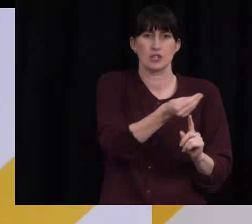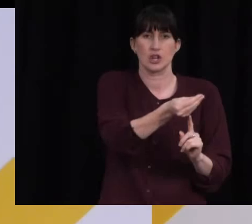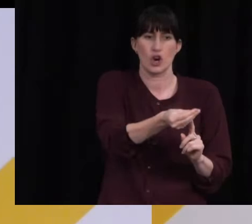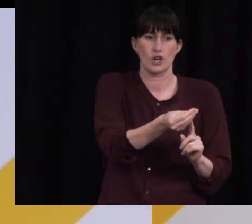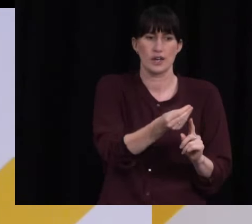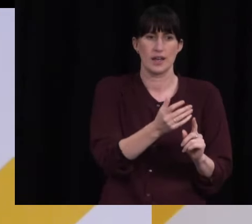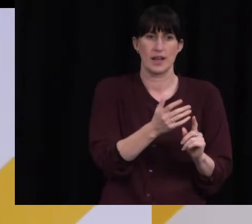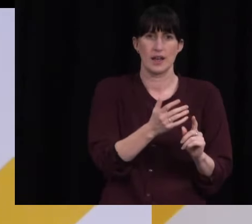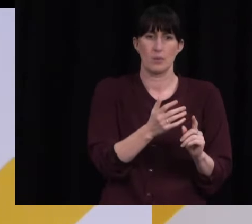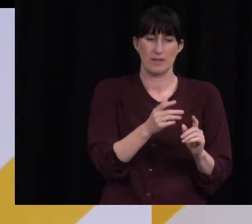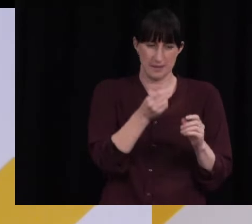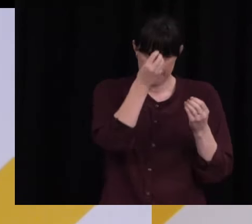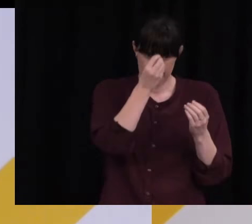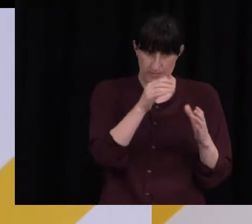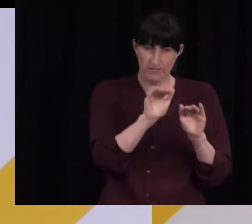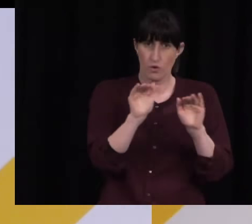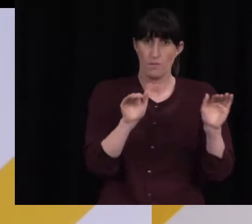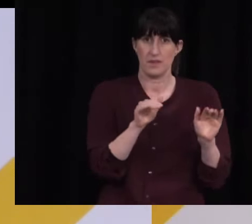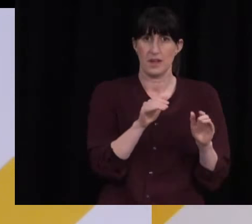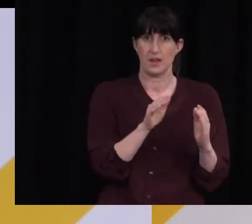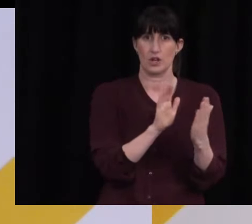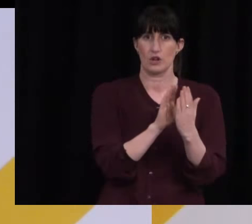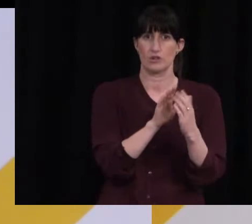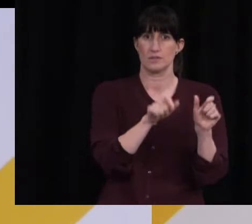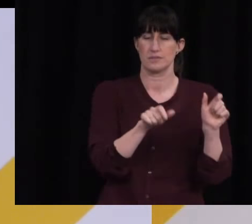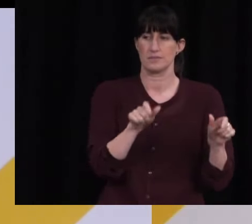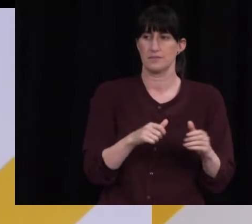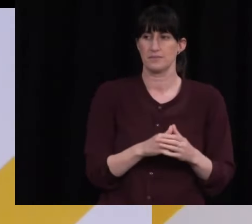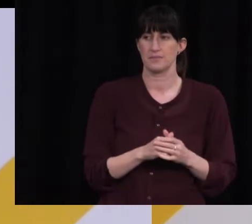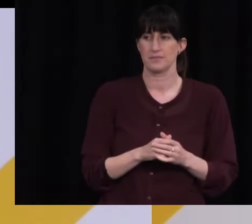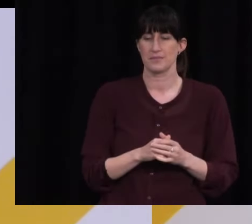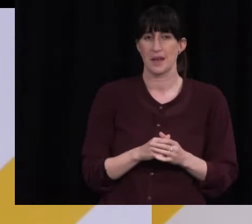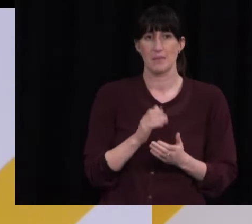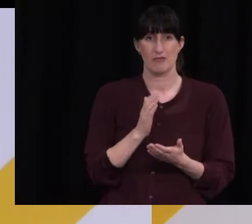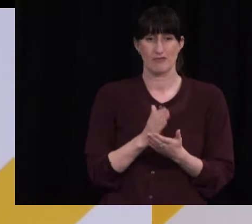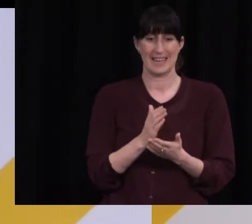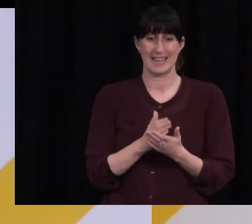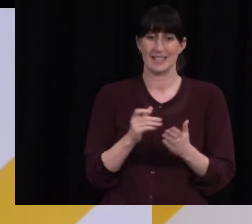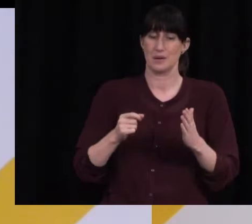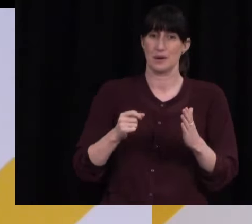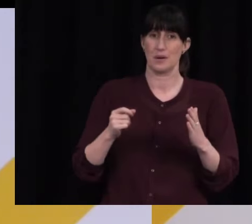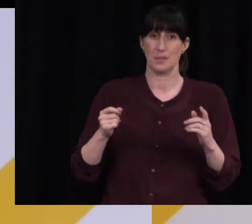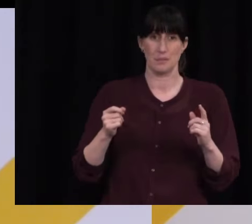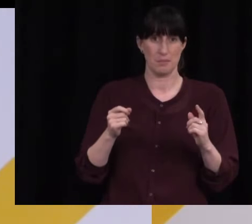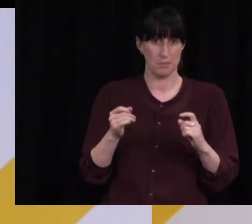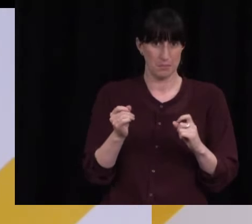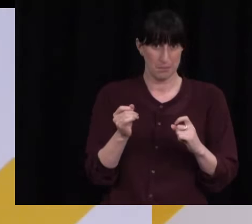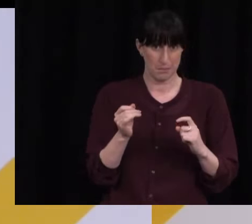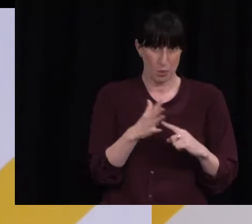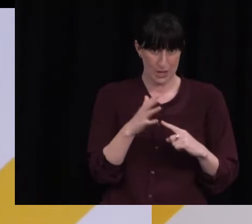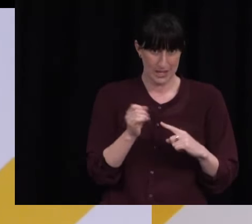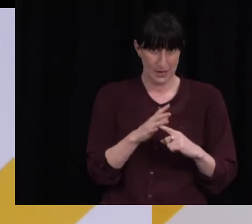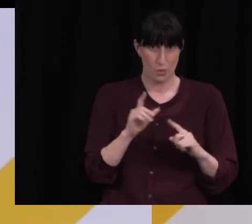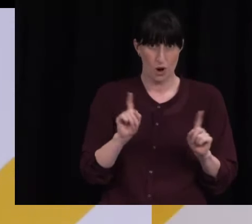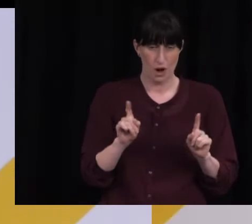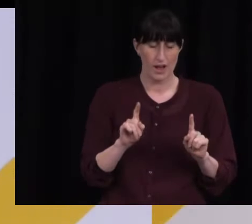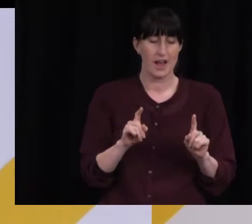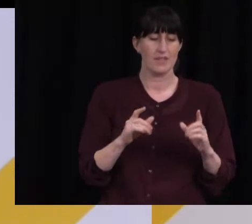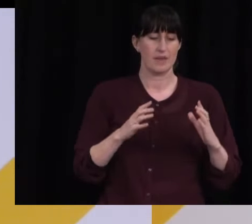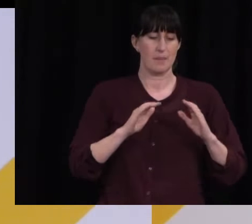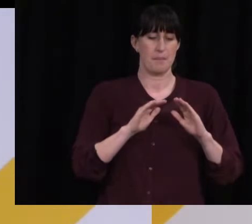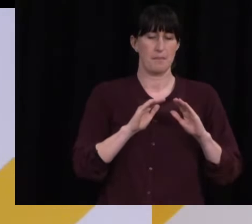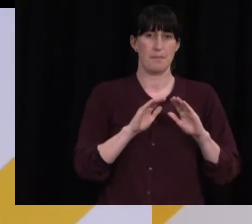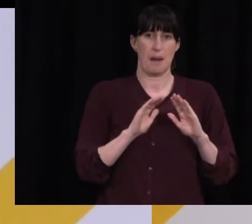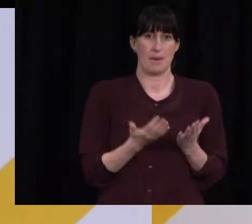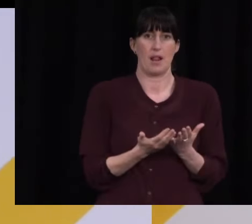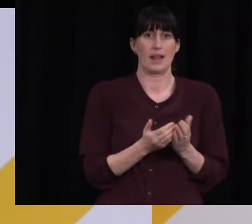is still whether or not people maintain their bubbles, because if you're not maintaining a bubble, it's more likely that it's because you're making contact